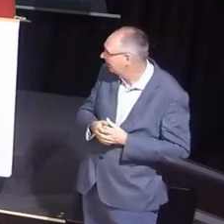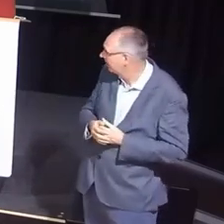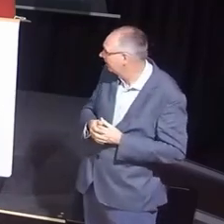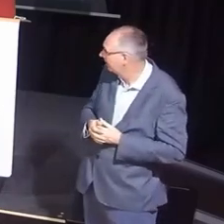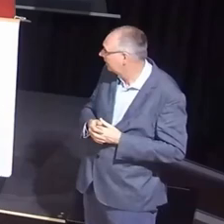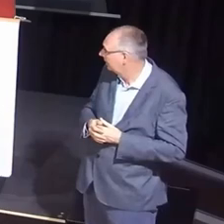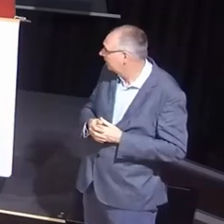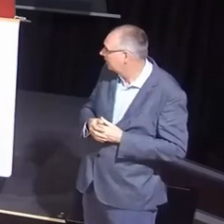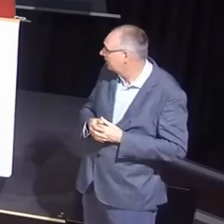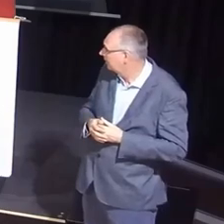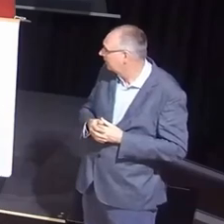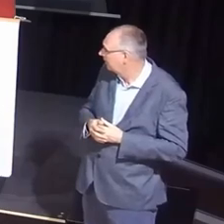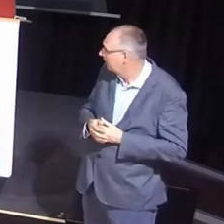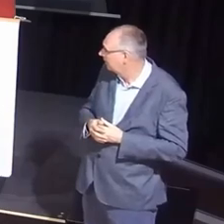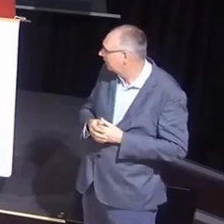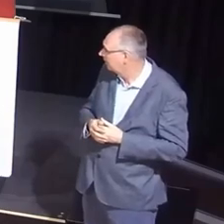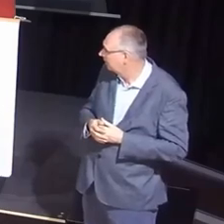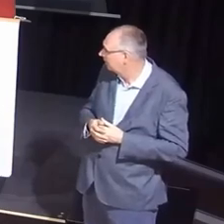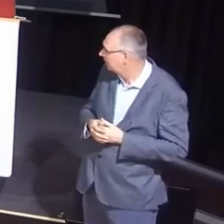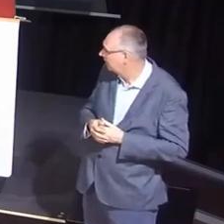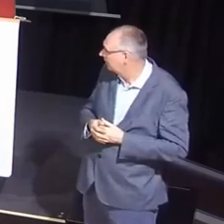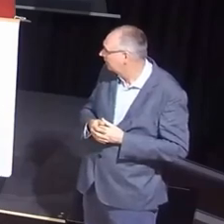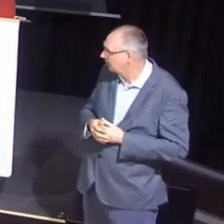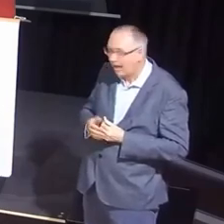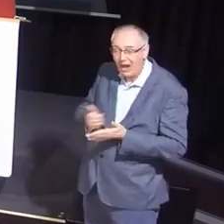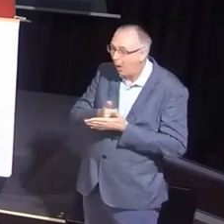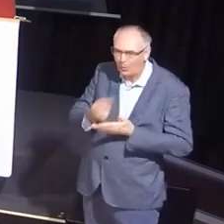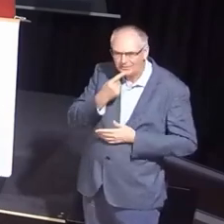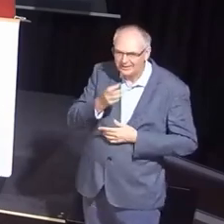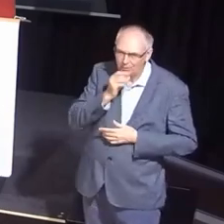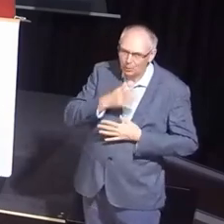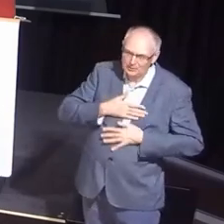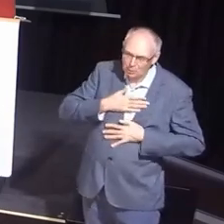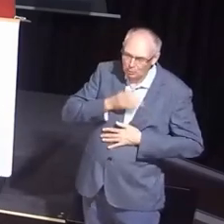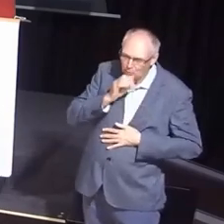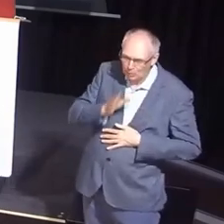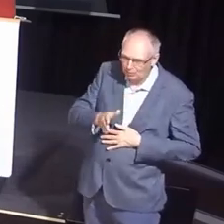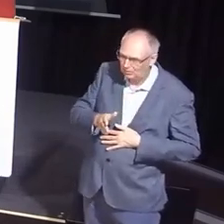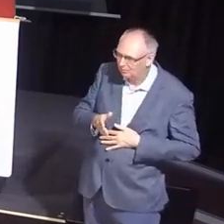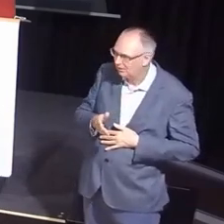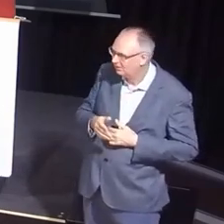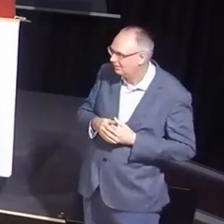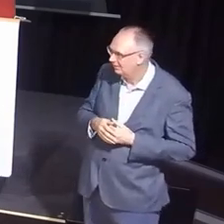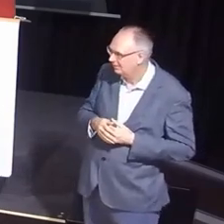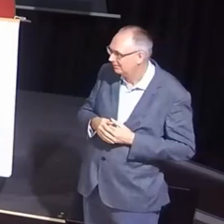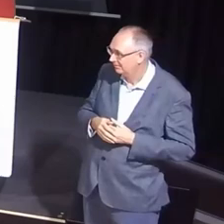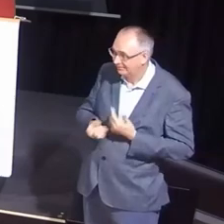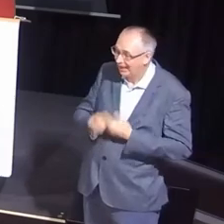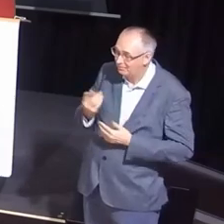everything. Mm-hmm. God, I always say I won't get emotional. This is the place to do it.